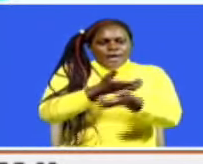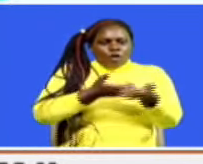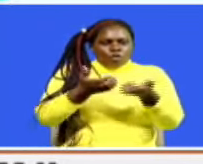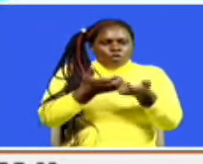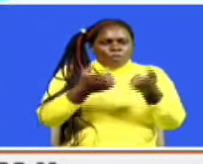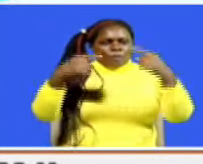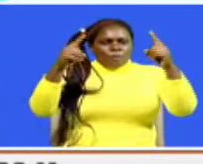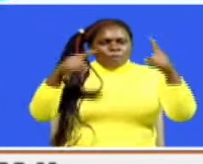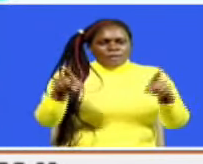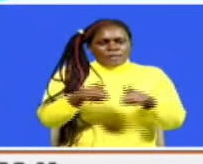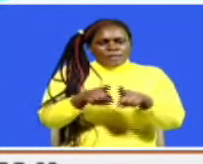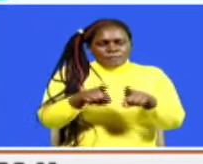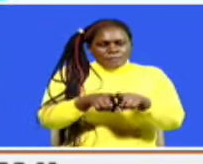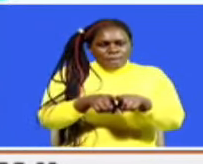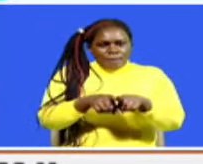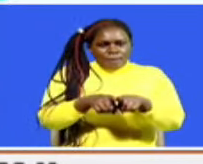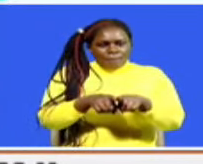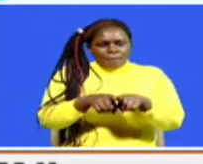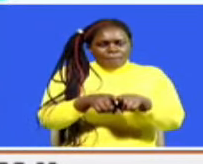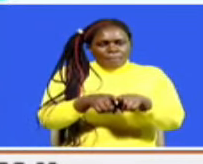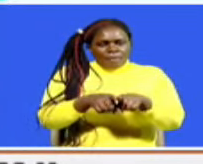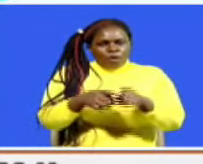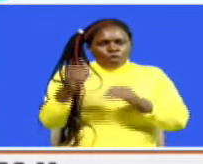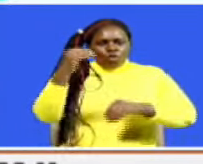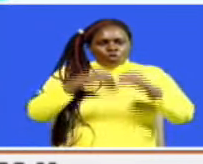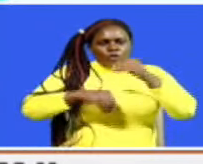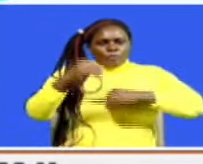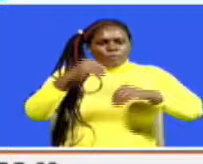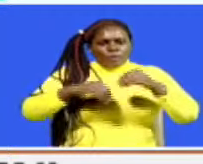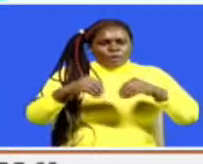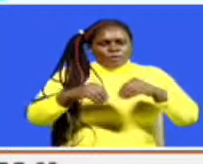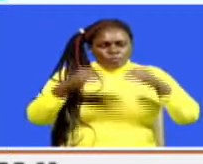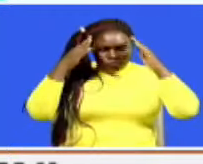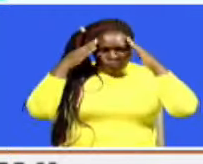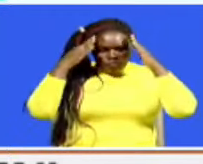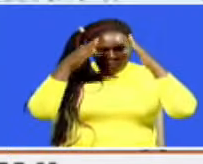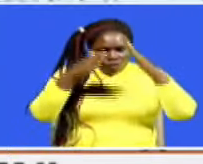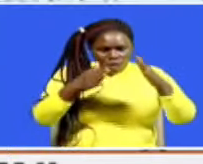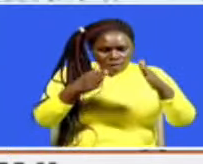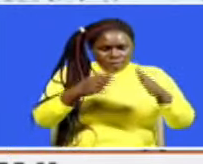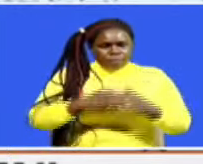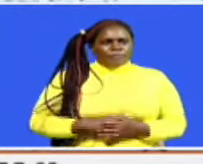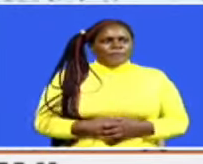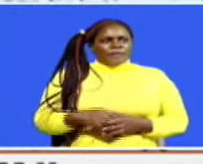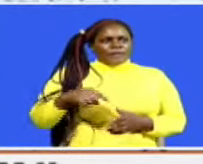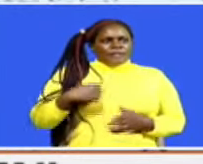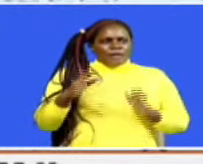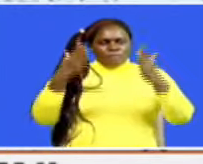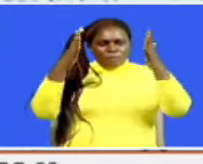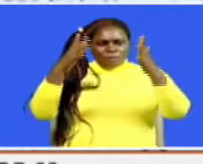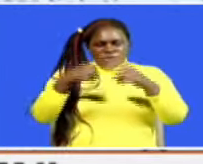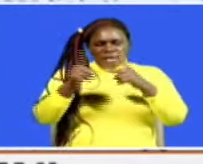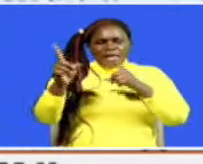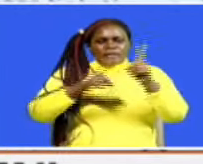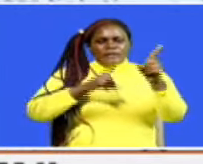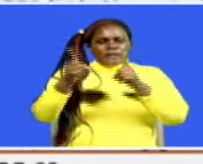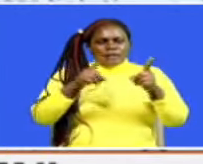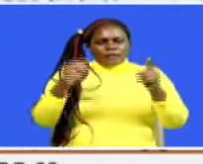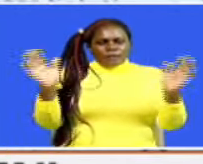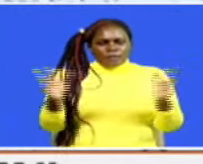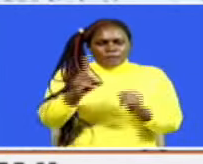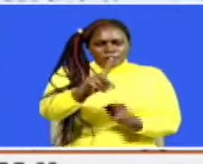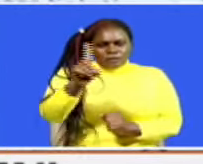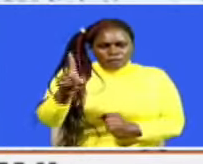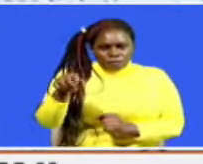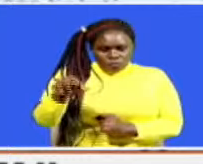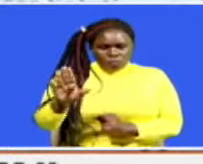prosperity, but will also become integral contributors to the prioritized value chains. As we embark on this journey, I encourage each of